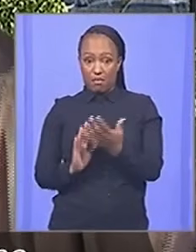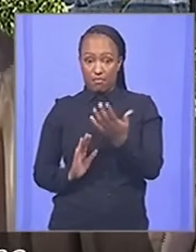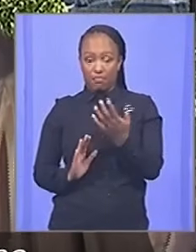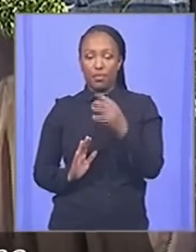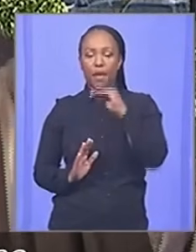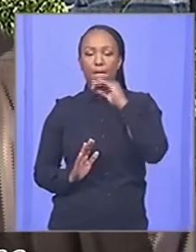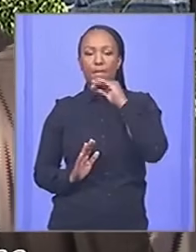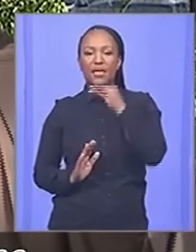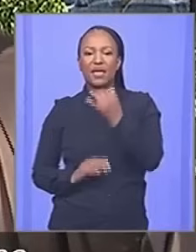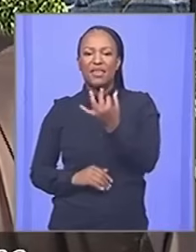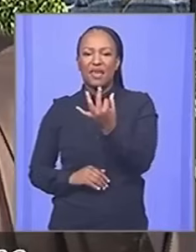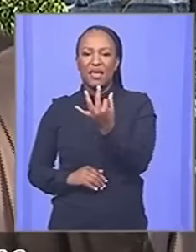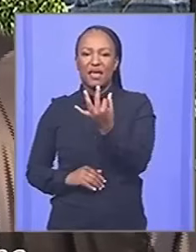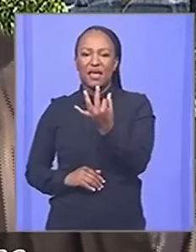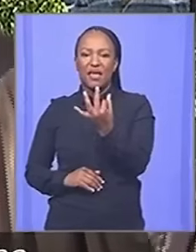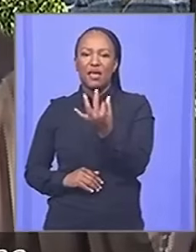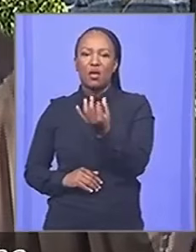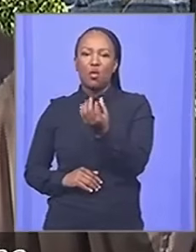di tla fiwa